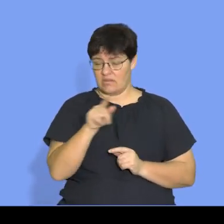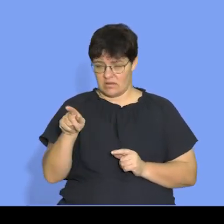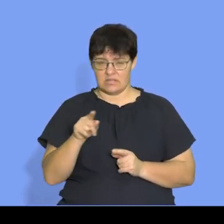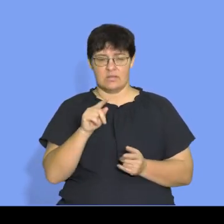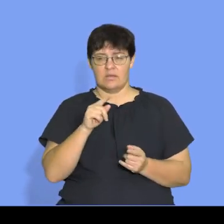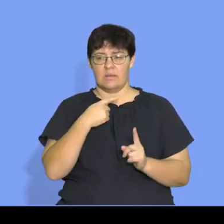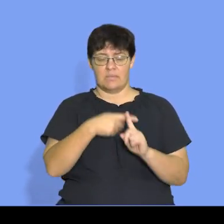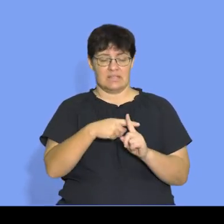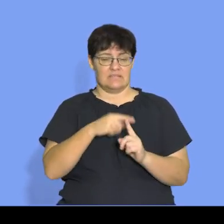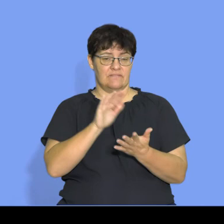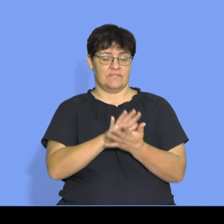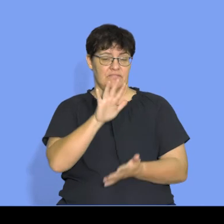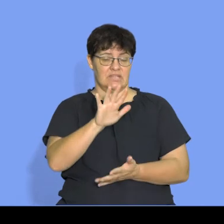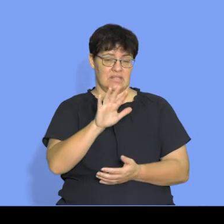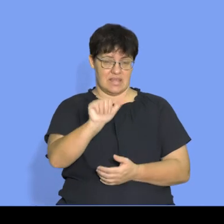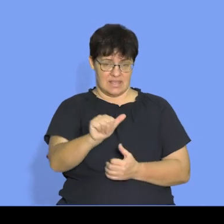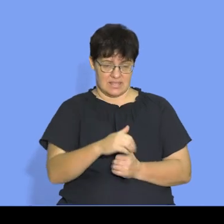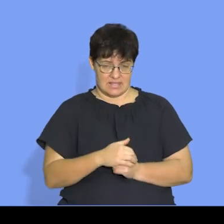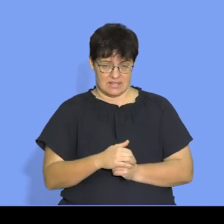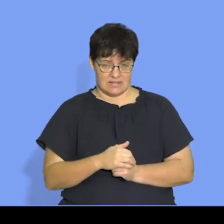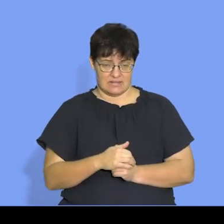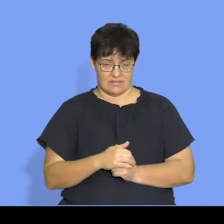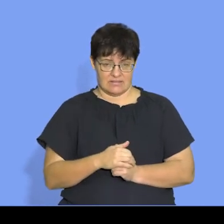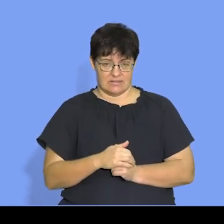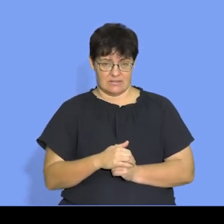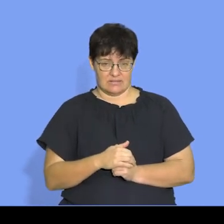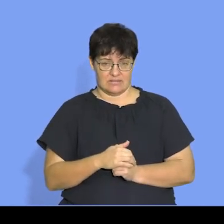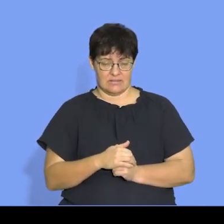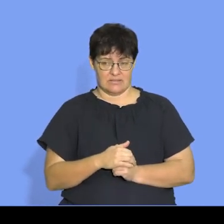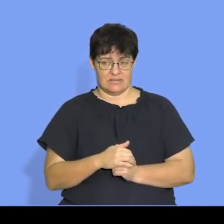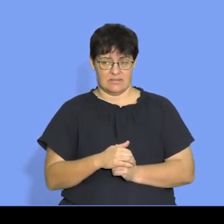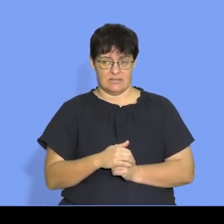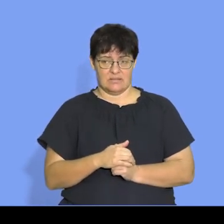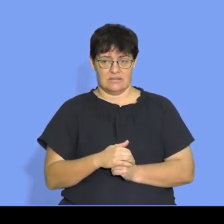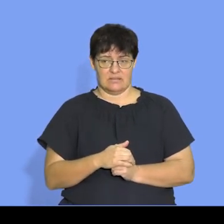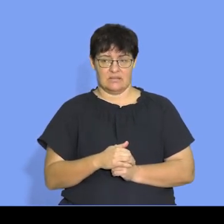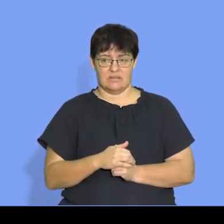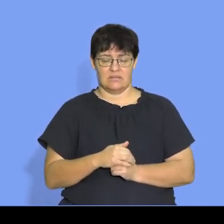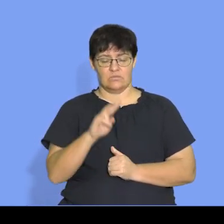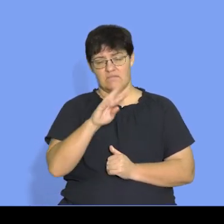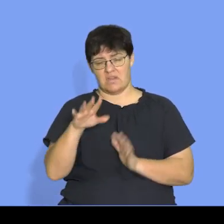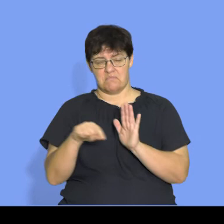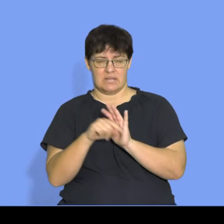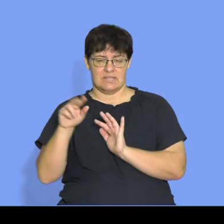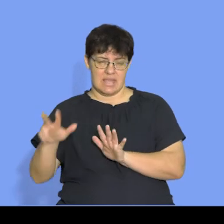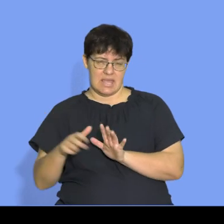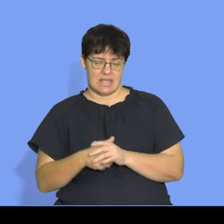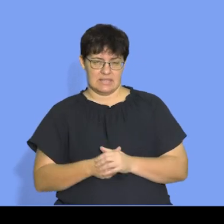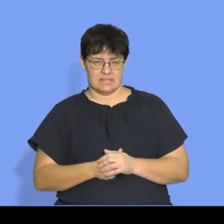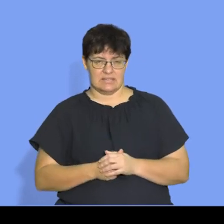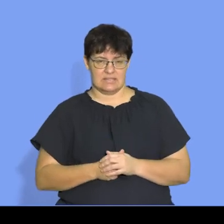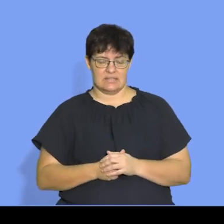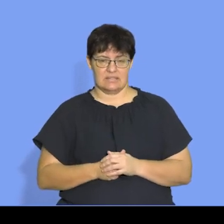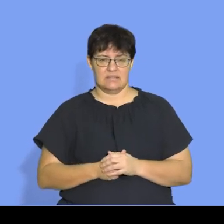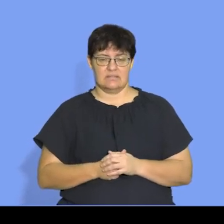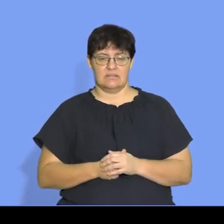the 10a will definitely give me plus 15a. And then the 25 minus 8 there will